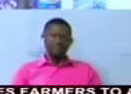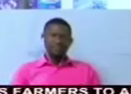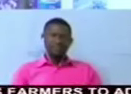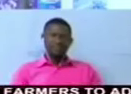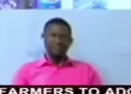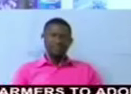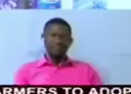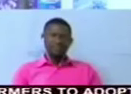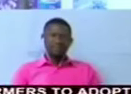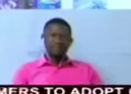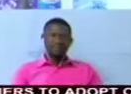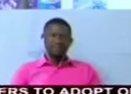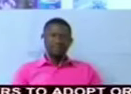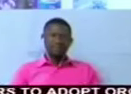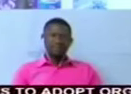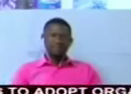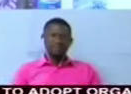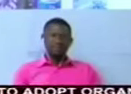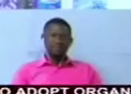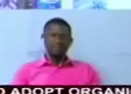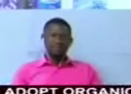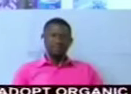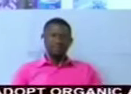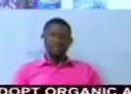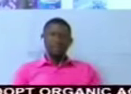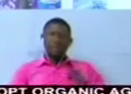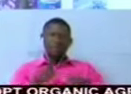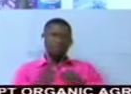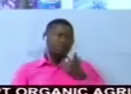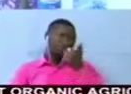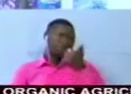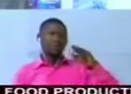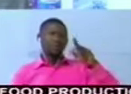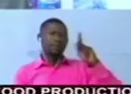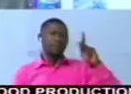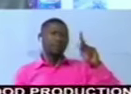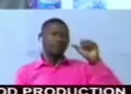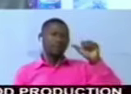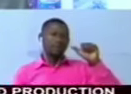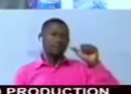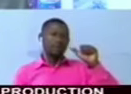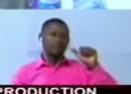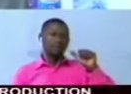1, 2, 3, 4, 5, 6. Ñun juroom benn nit. Ka. Lanka.